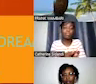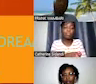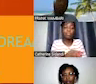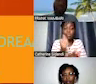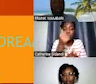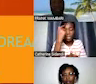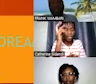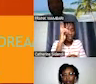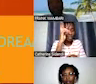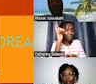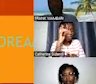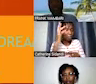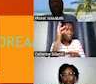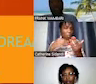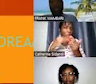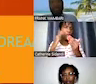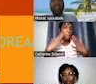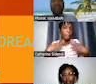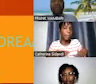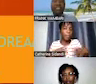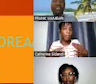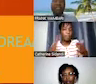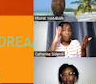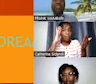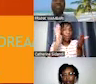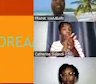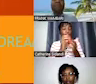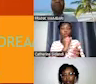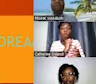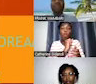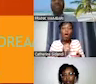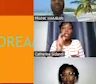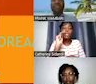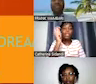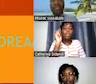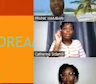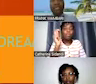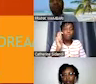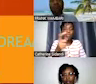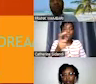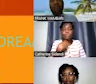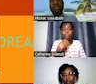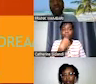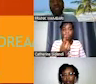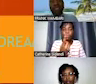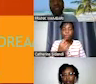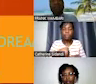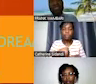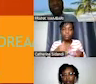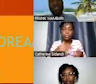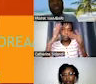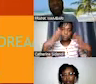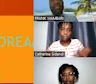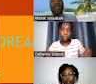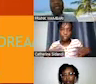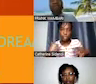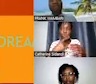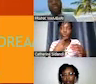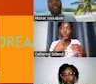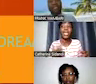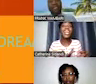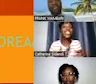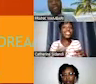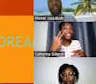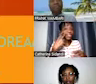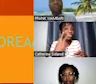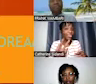they do believe in the Old Testament. There are so many people that we see there, that somebody